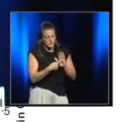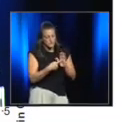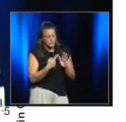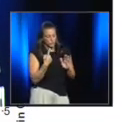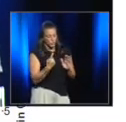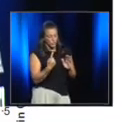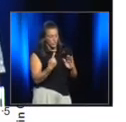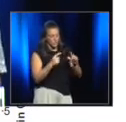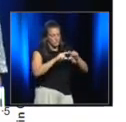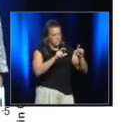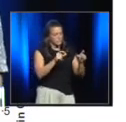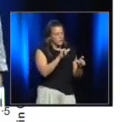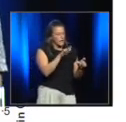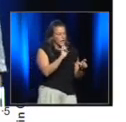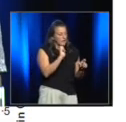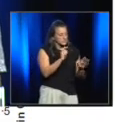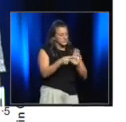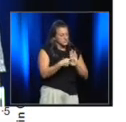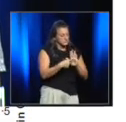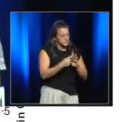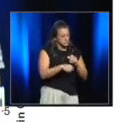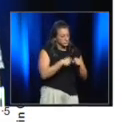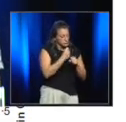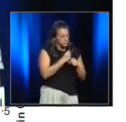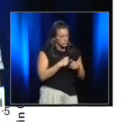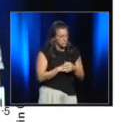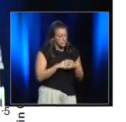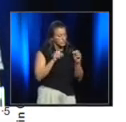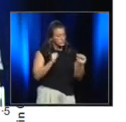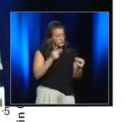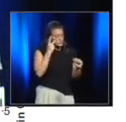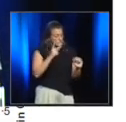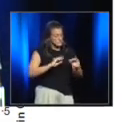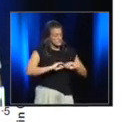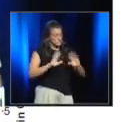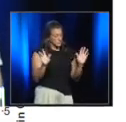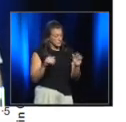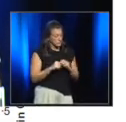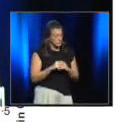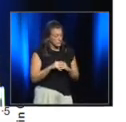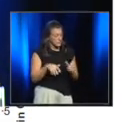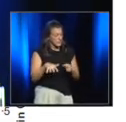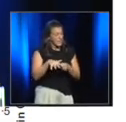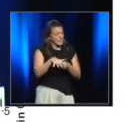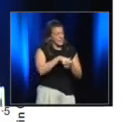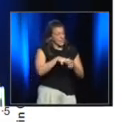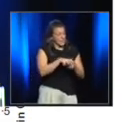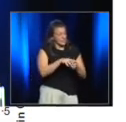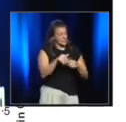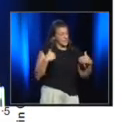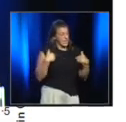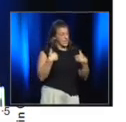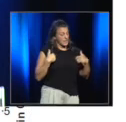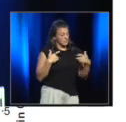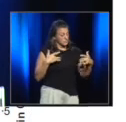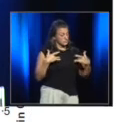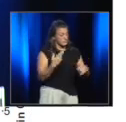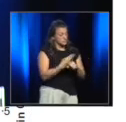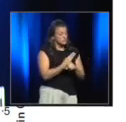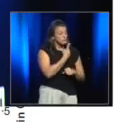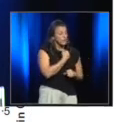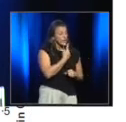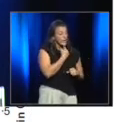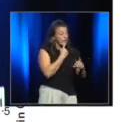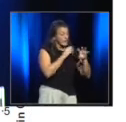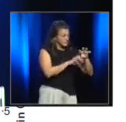year. So you can see quite clearly that the areas that the animals are using a lot, those bright red areas,